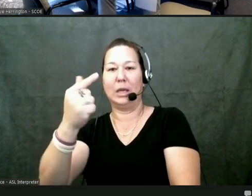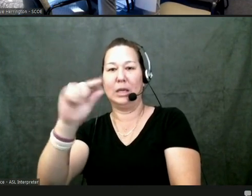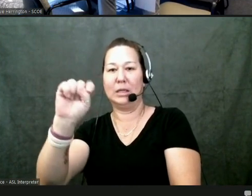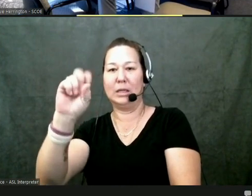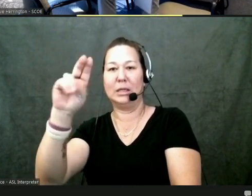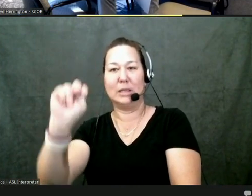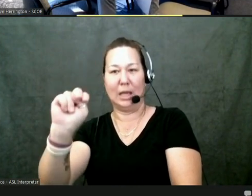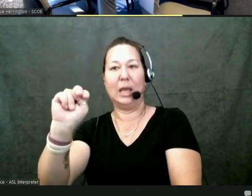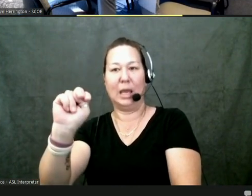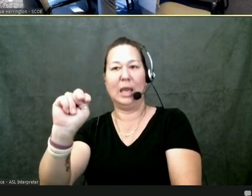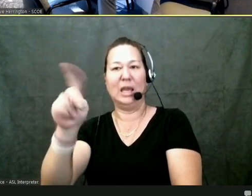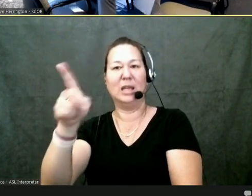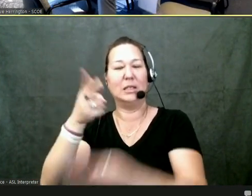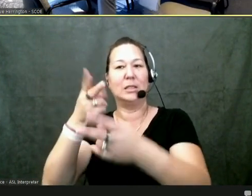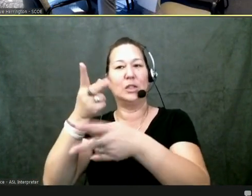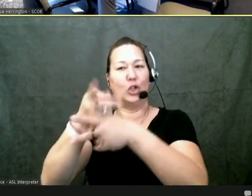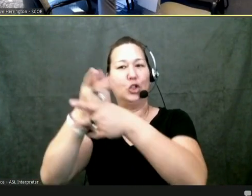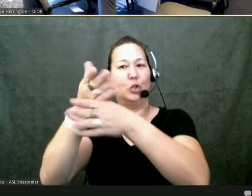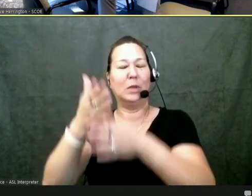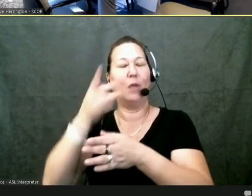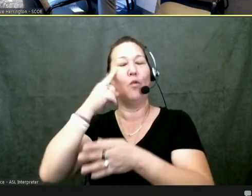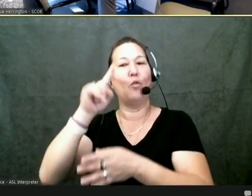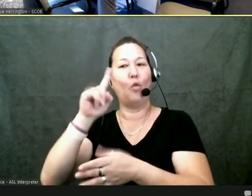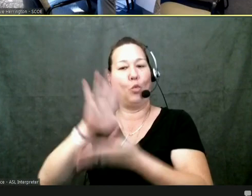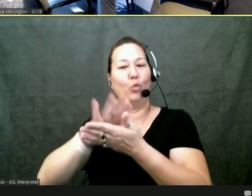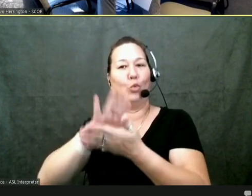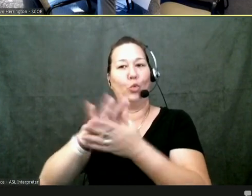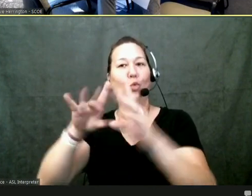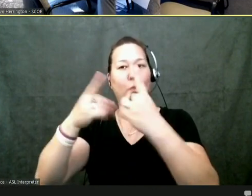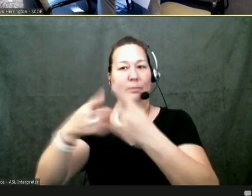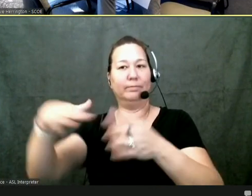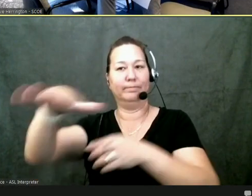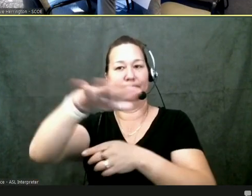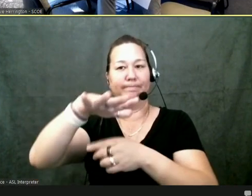like to say? Yeah, I would like to share. First of all, thank you, Paul.